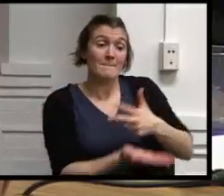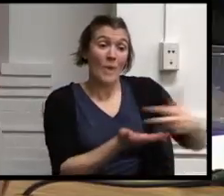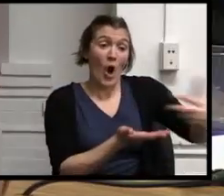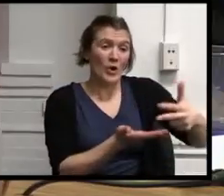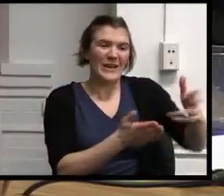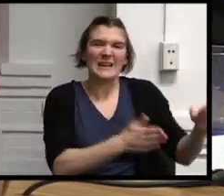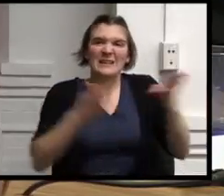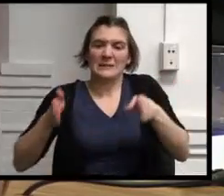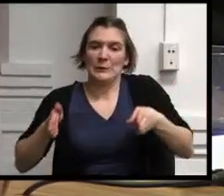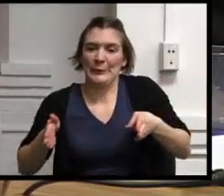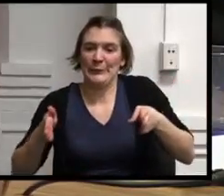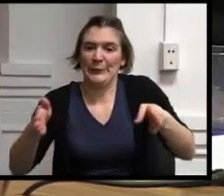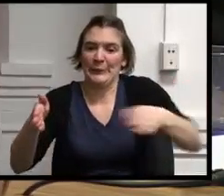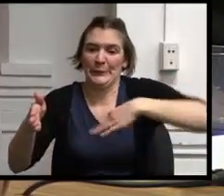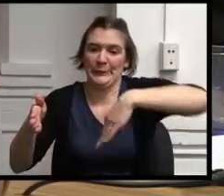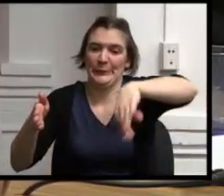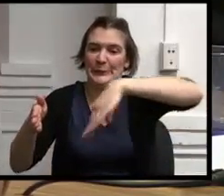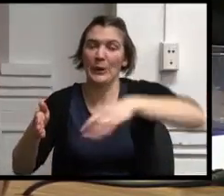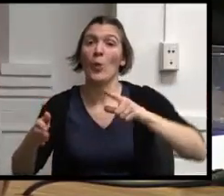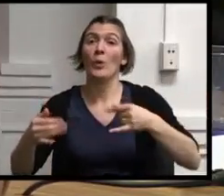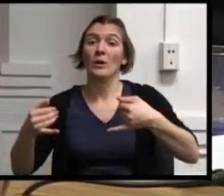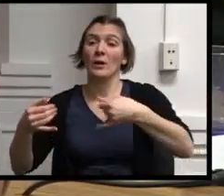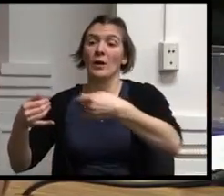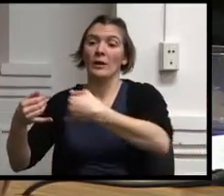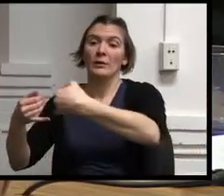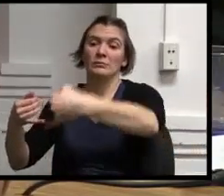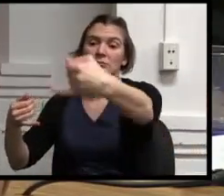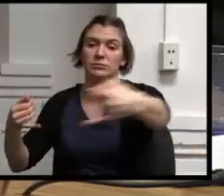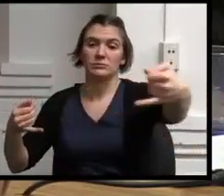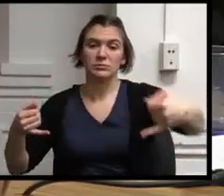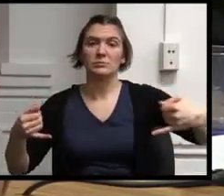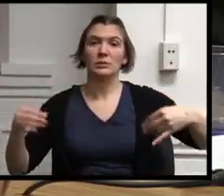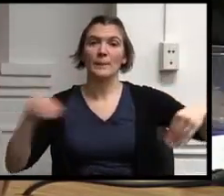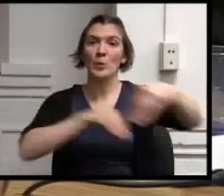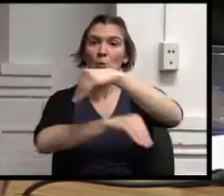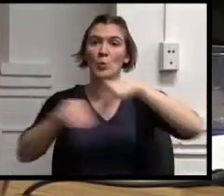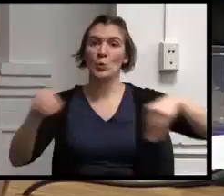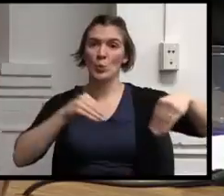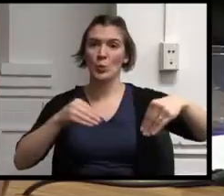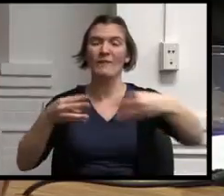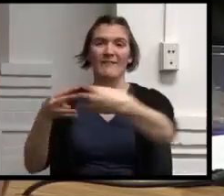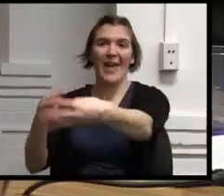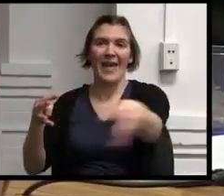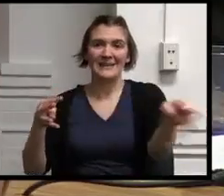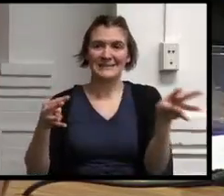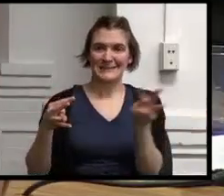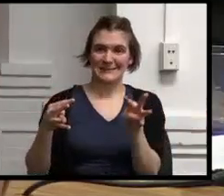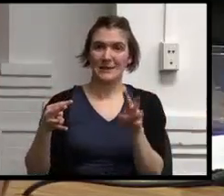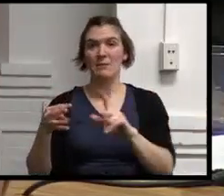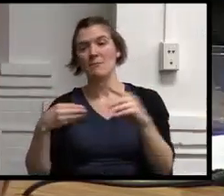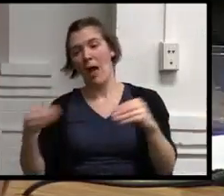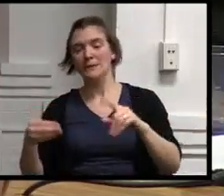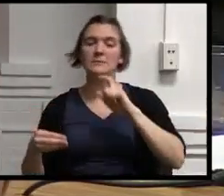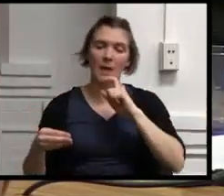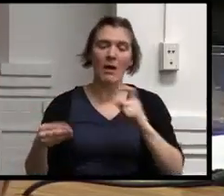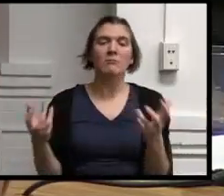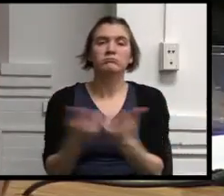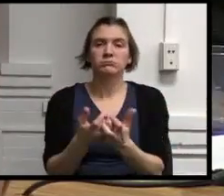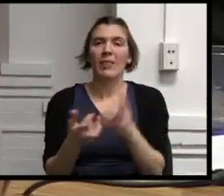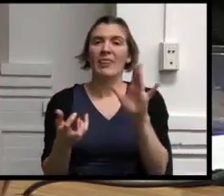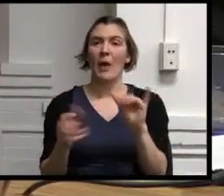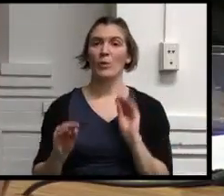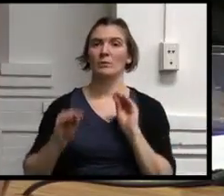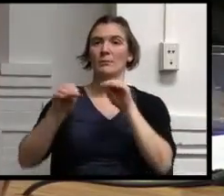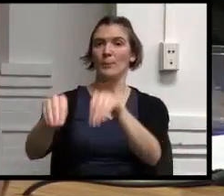the entire length of the dining area, sectioned off with a 3-foot-high mobile fencing, both plastic and metal, as being where